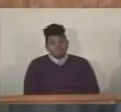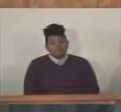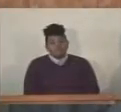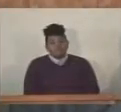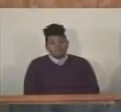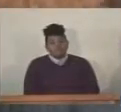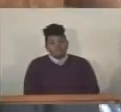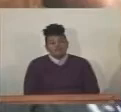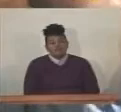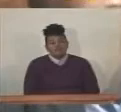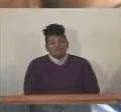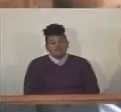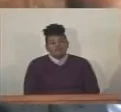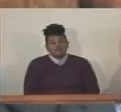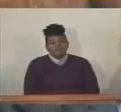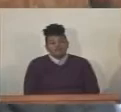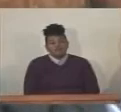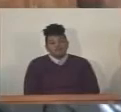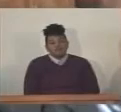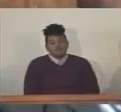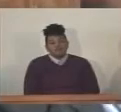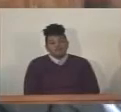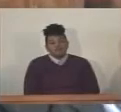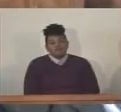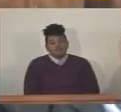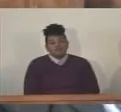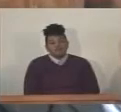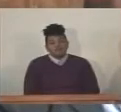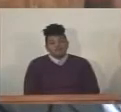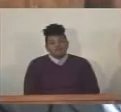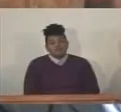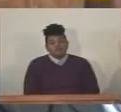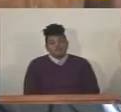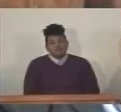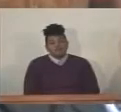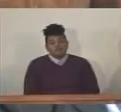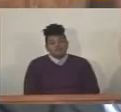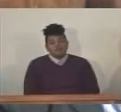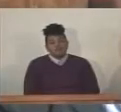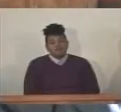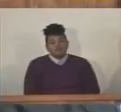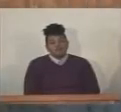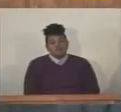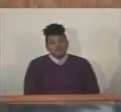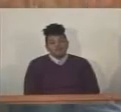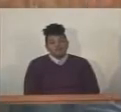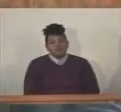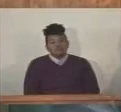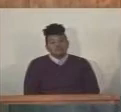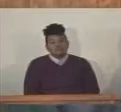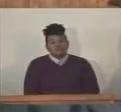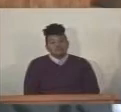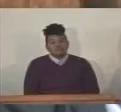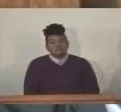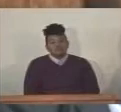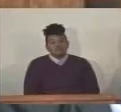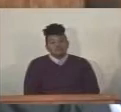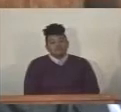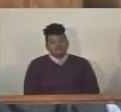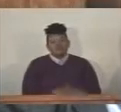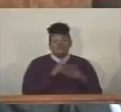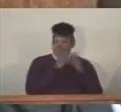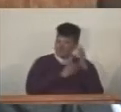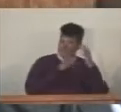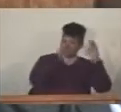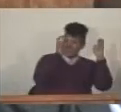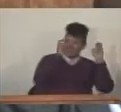restitution. That, of course, has never been enforceable, although you would be surprised to see the